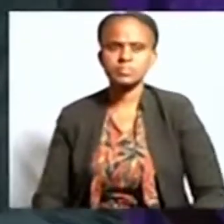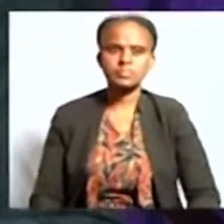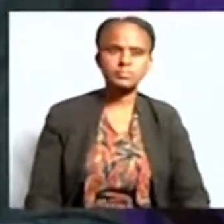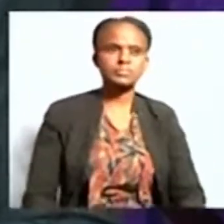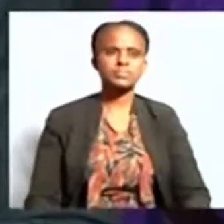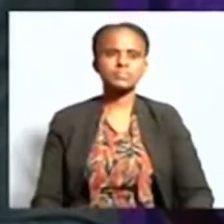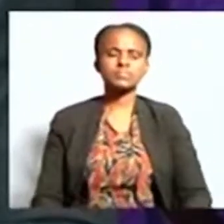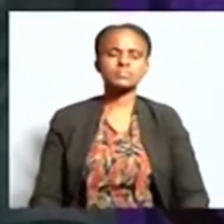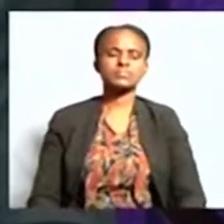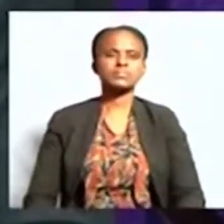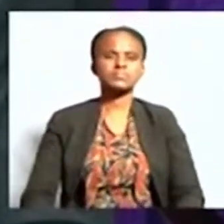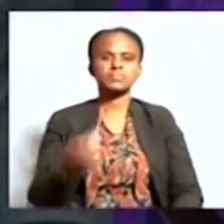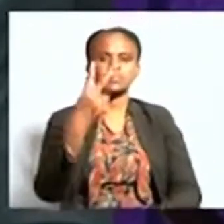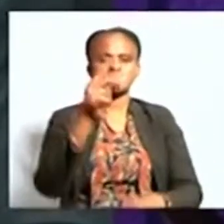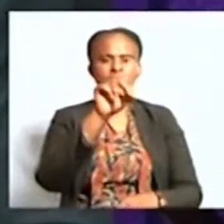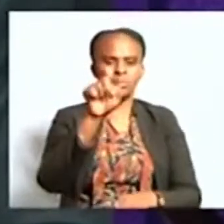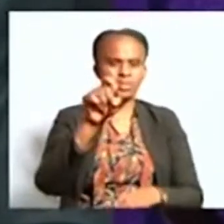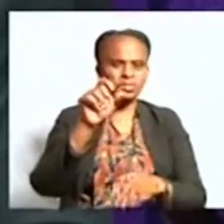to.